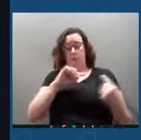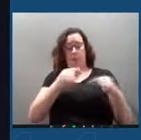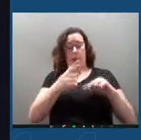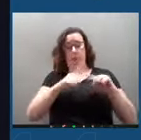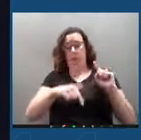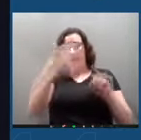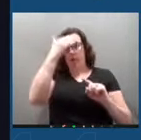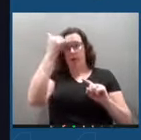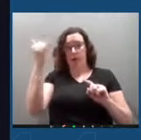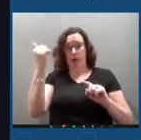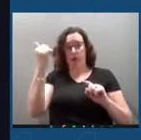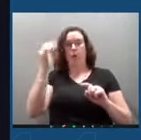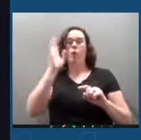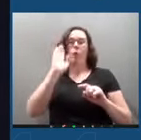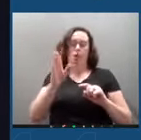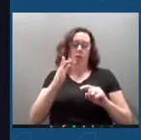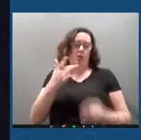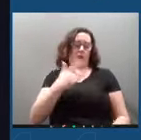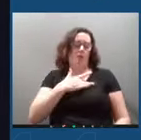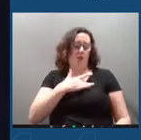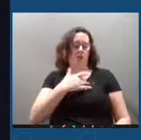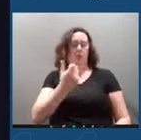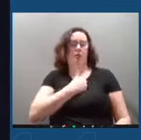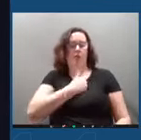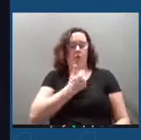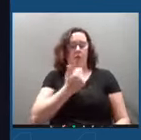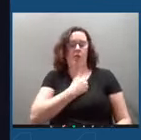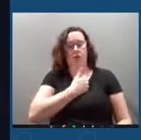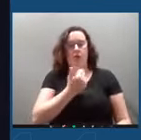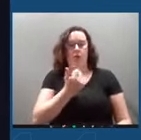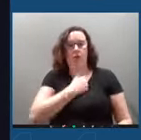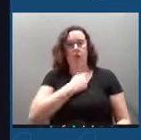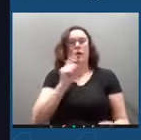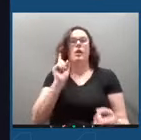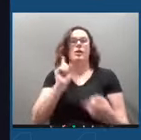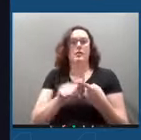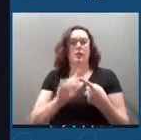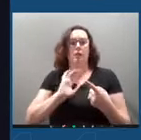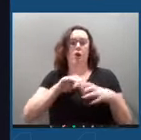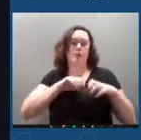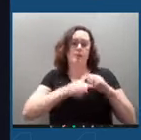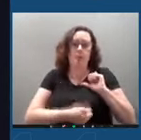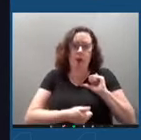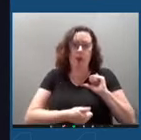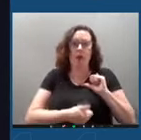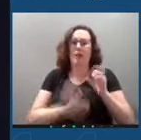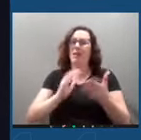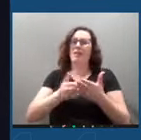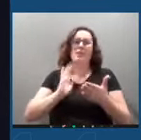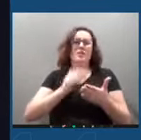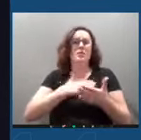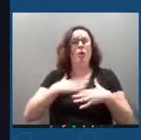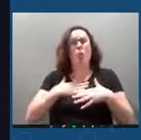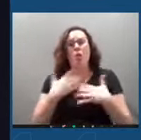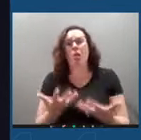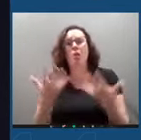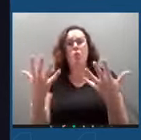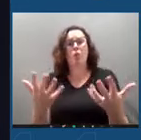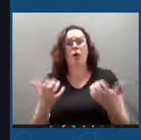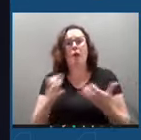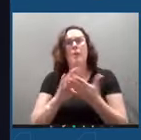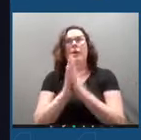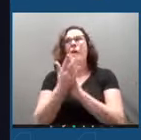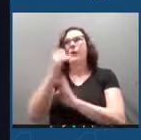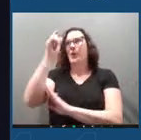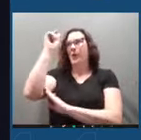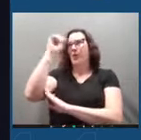falls drop by drop upon the heart until, in our own despair and against our will, comes wisdom through the